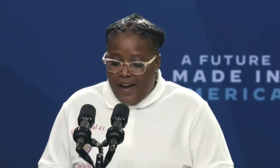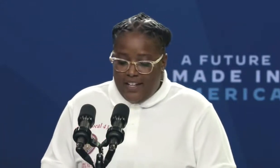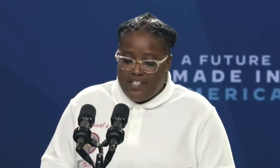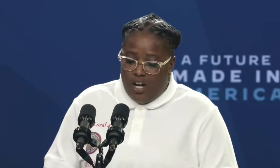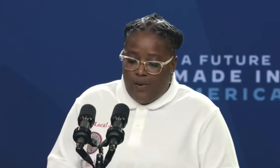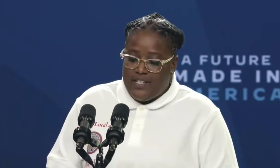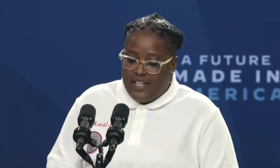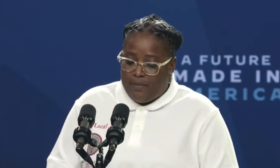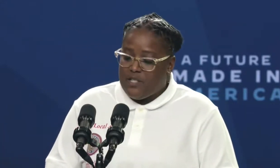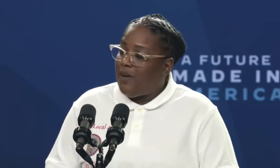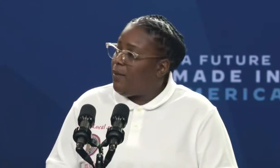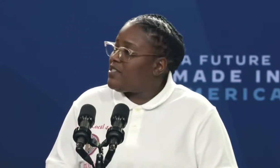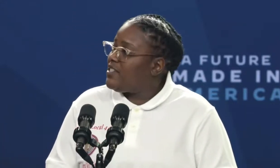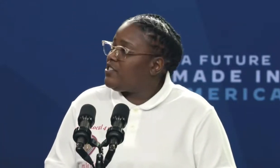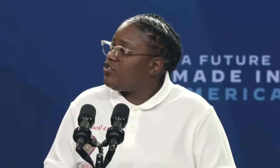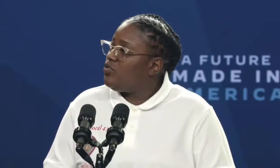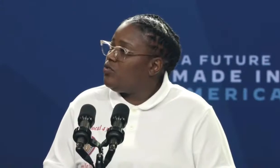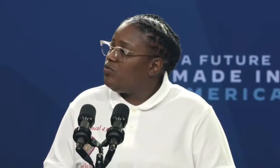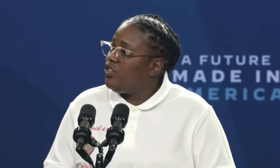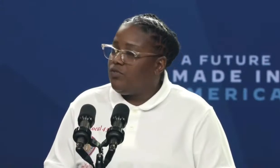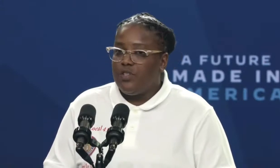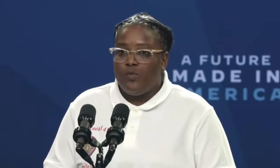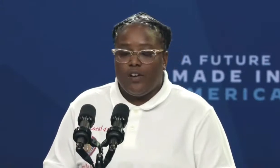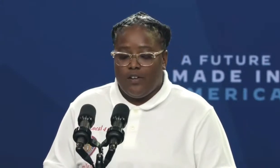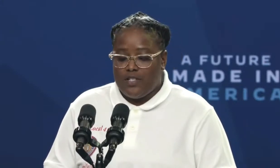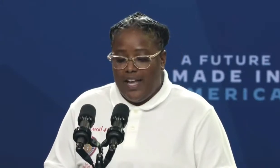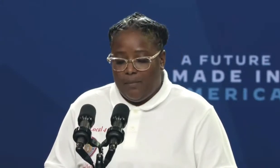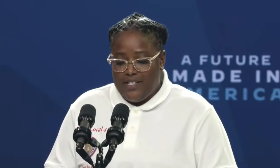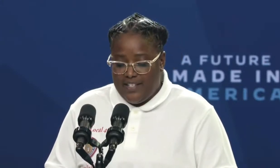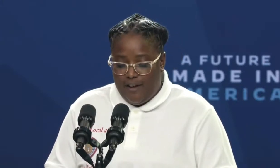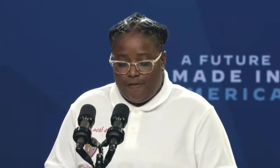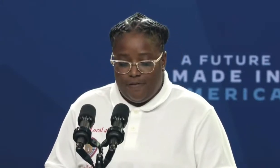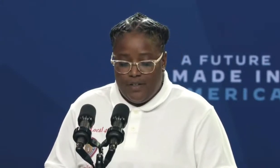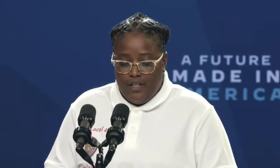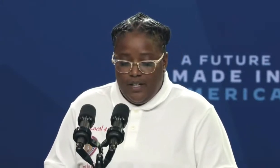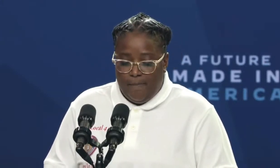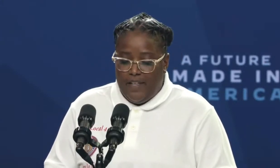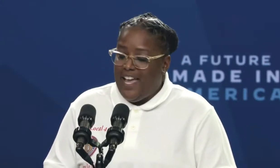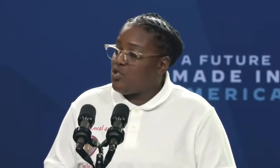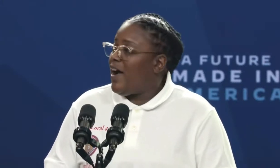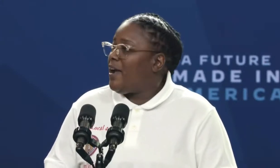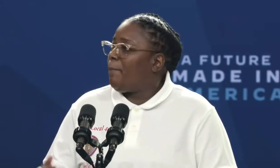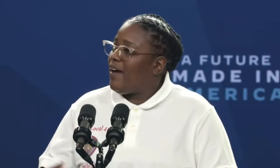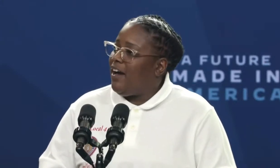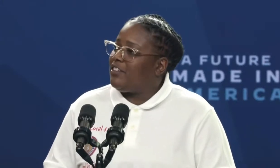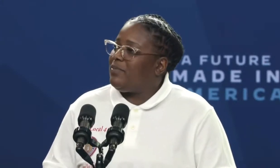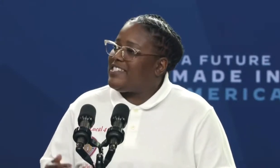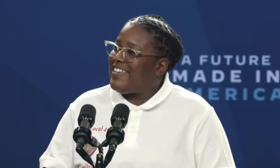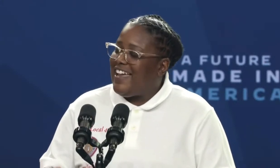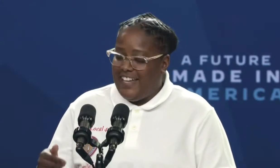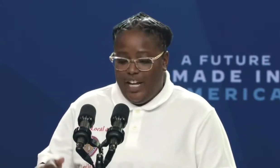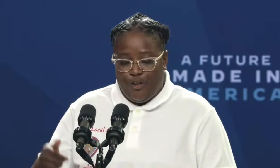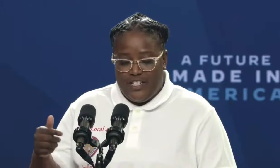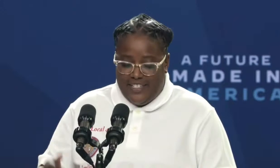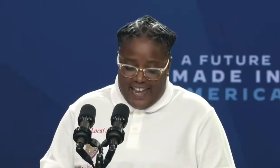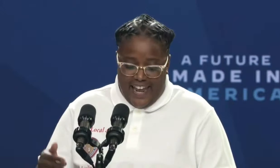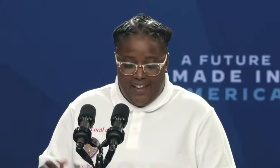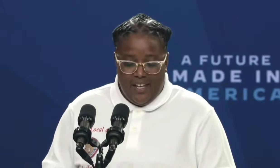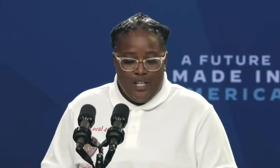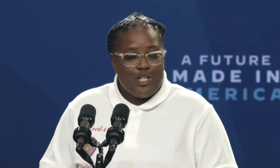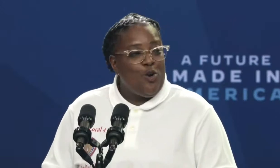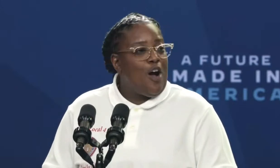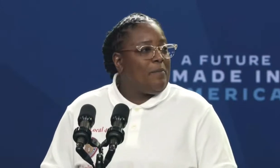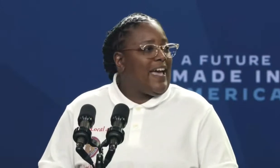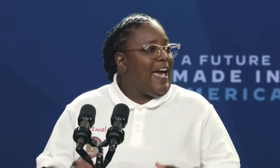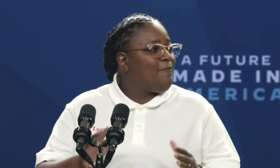And Joe Biden has always kept his promises to union workers like myself, and that's why I'm proud to be standing here